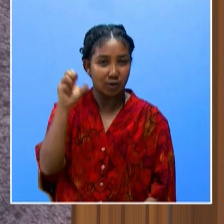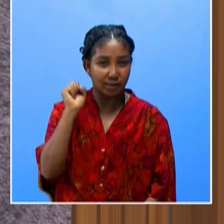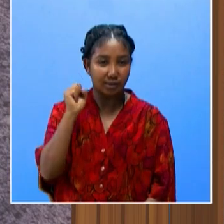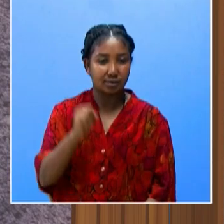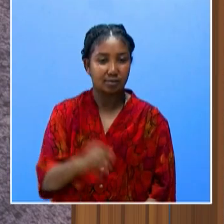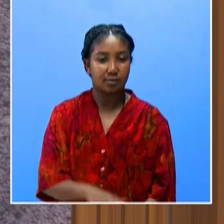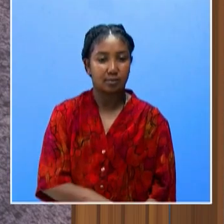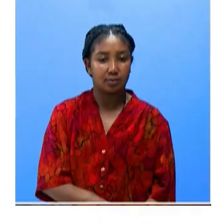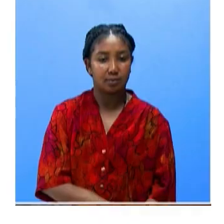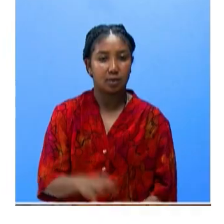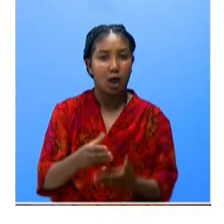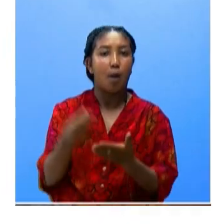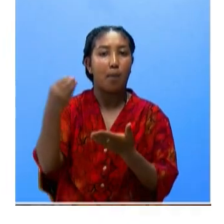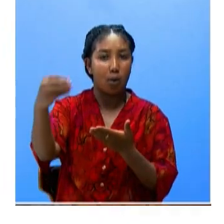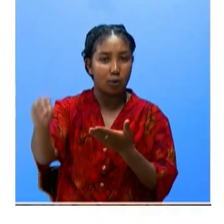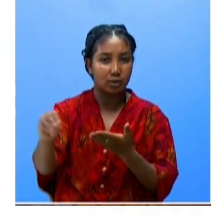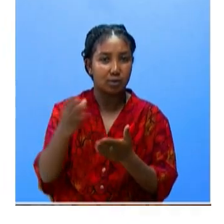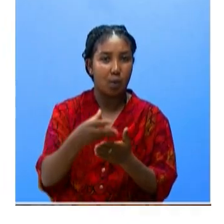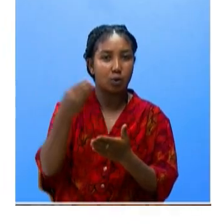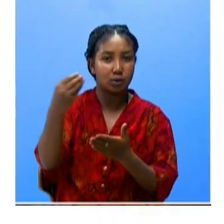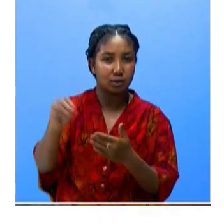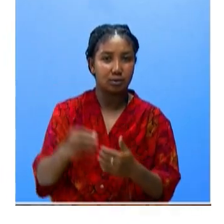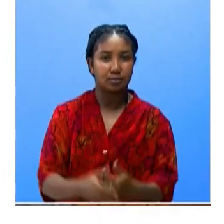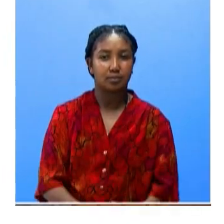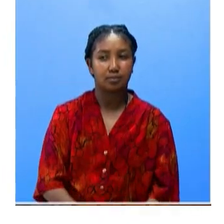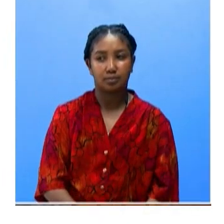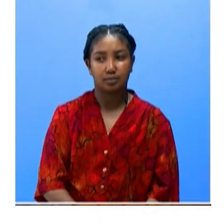Yes? Bought. Yeah. I was bought.